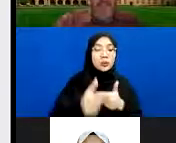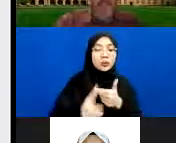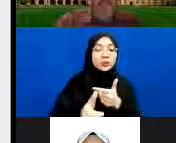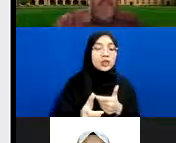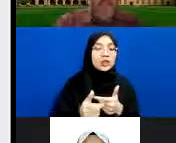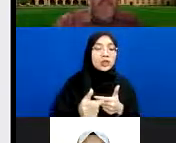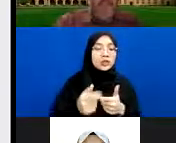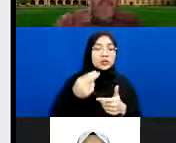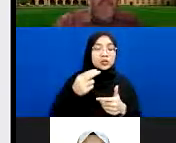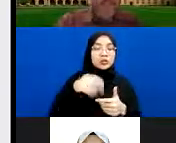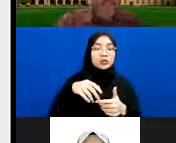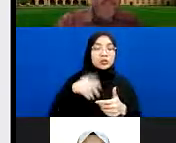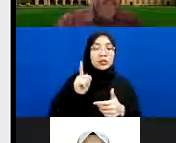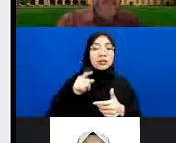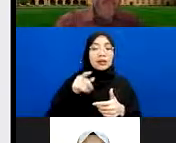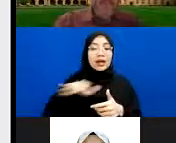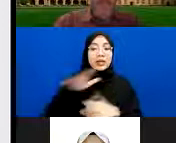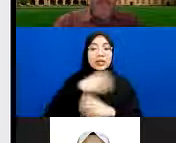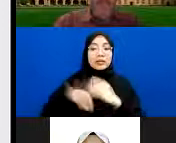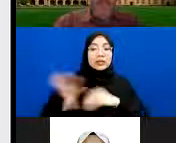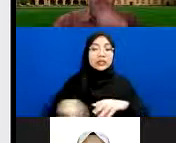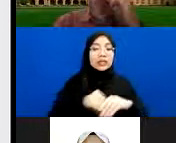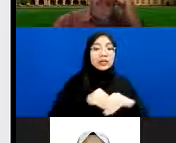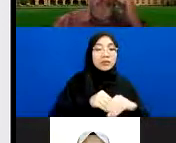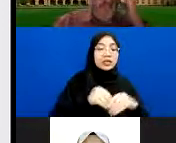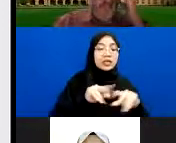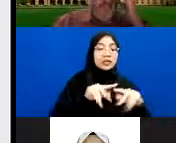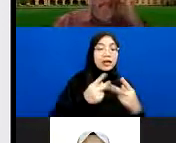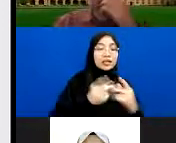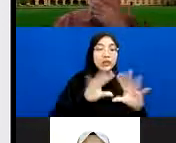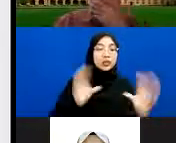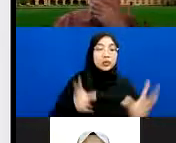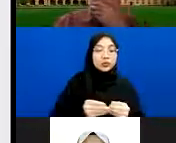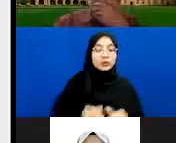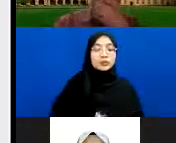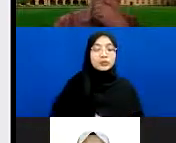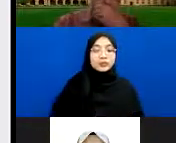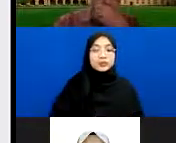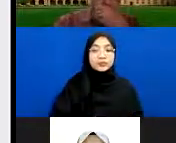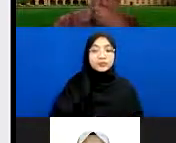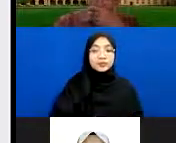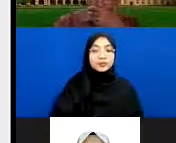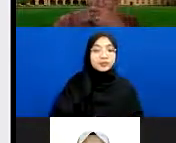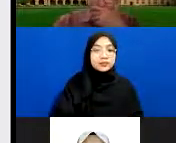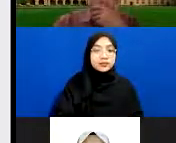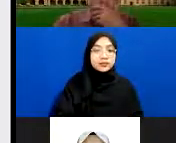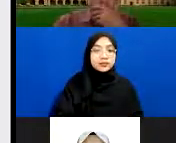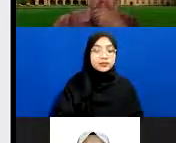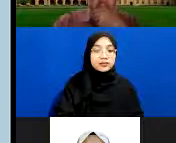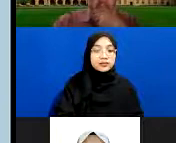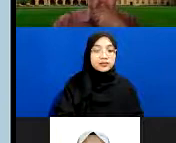presence of disabilities students in the inclusion classroom?